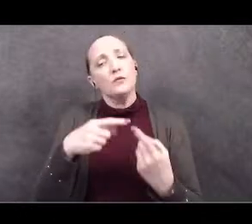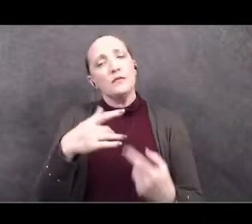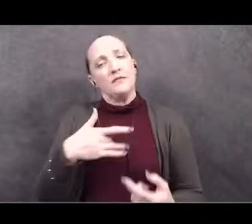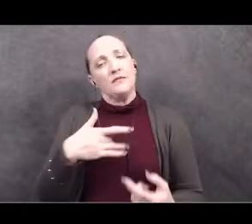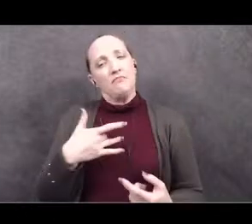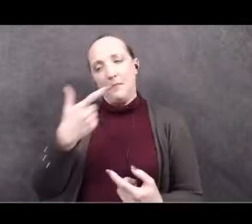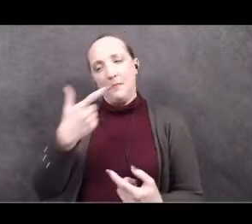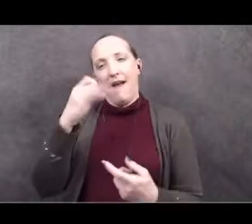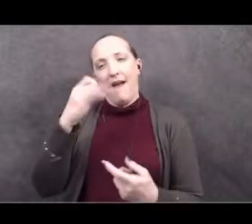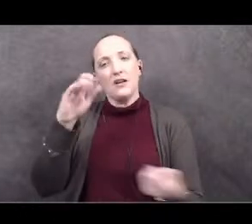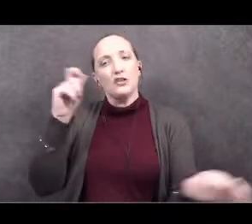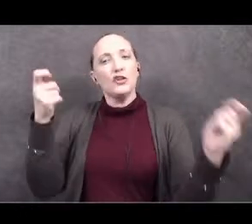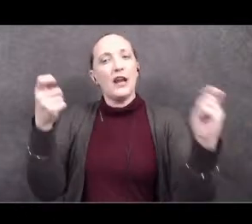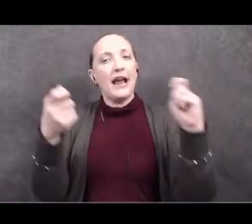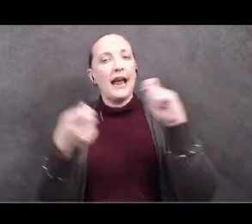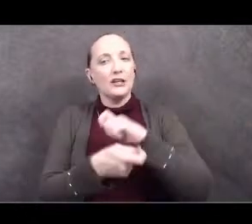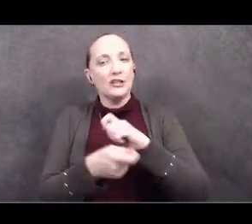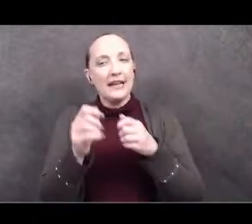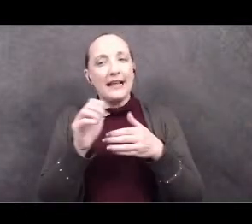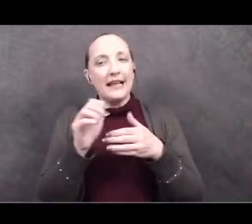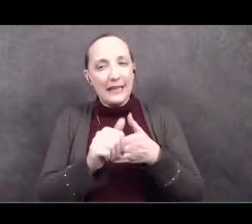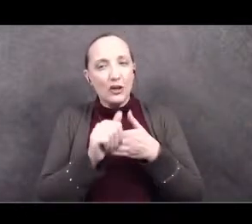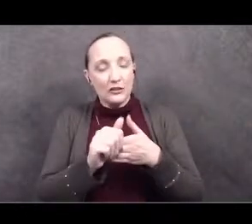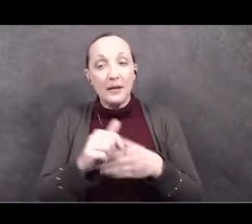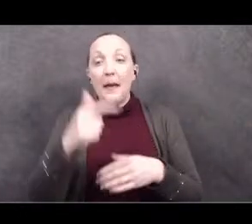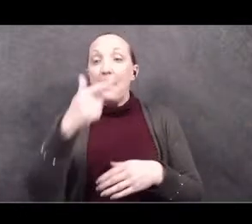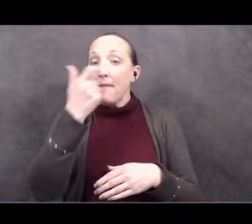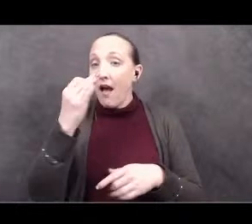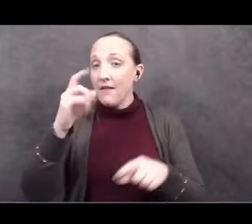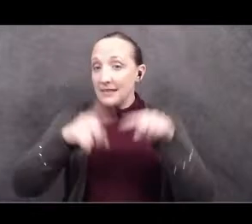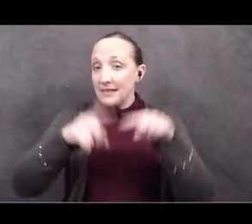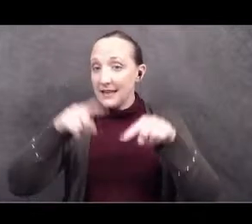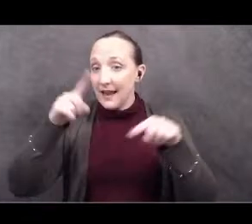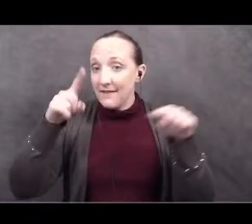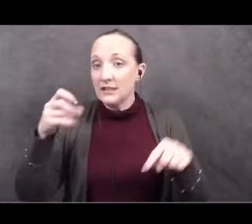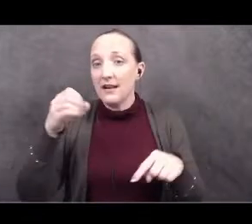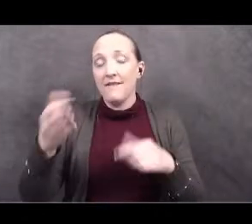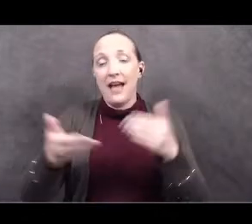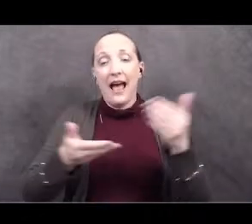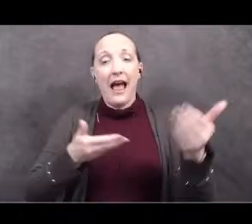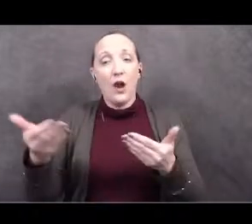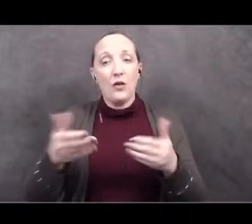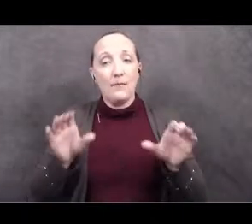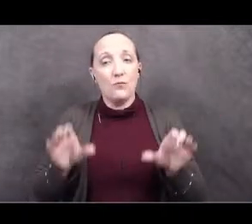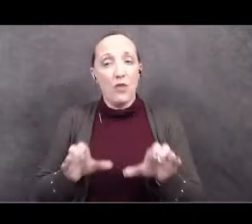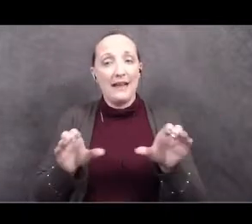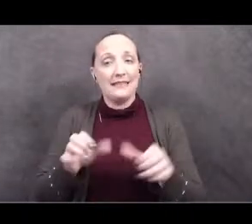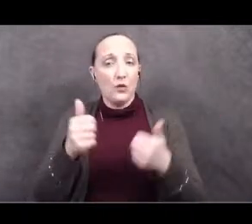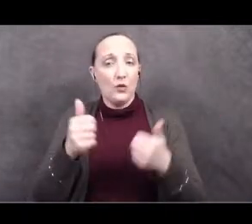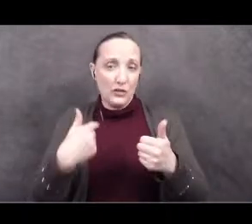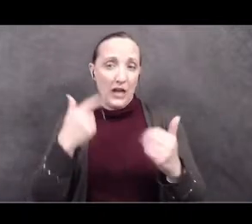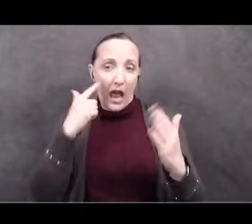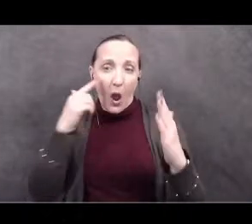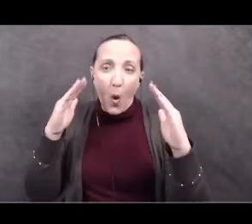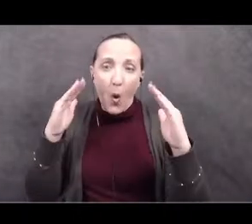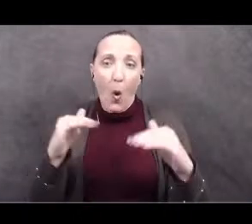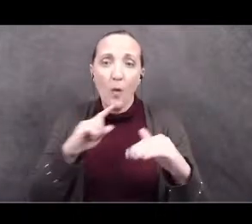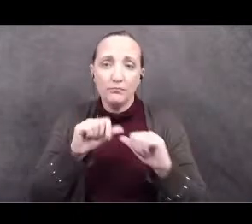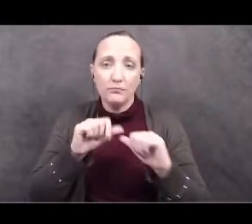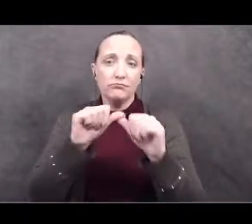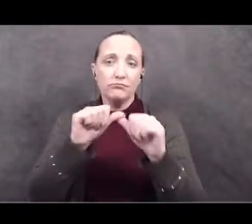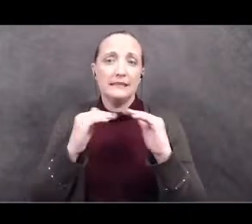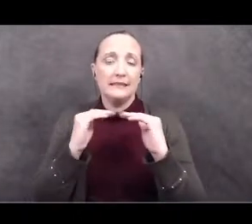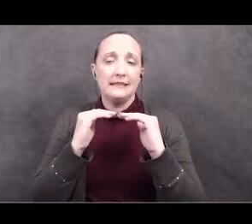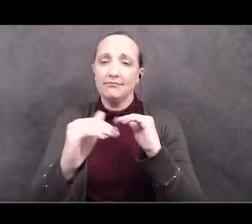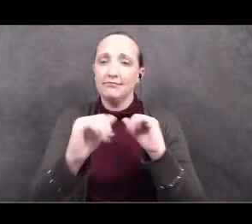past few years which has been explicitly due to the diversity in hiring practices that I hope will continue it is imperative that our